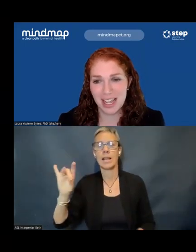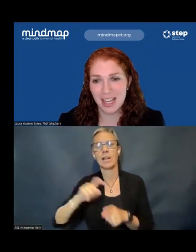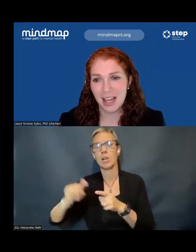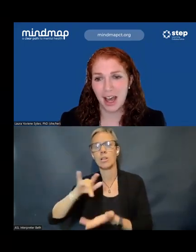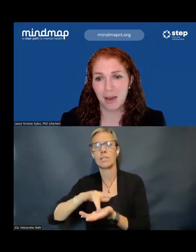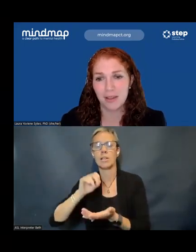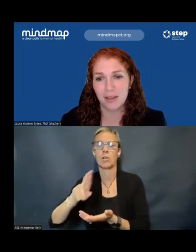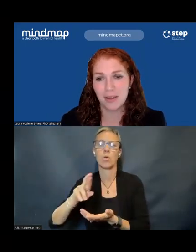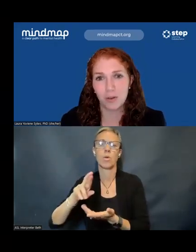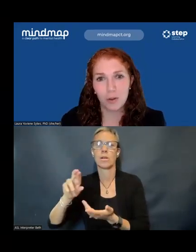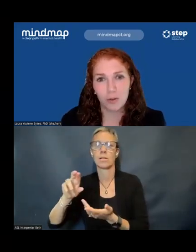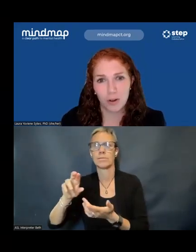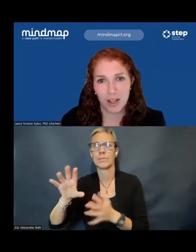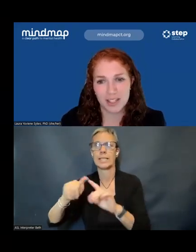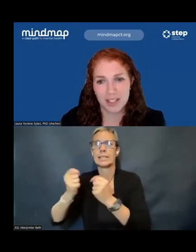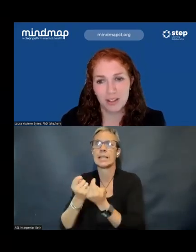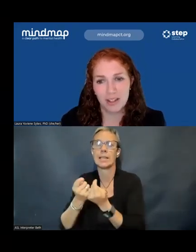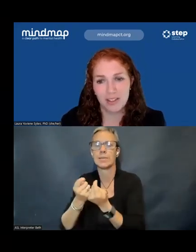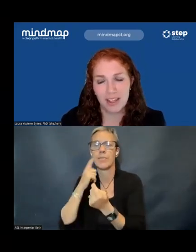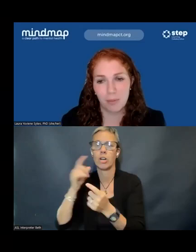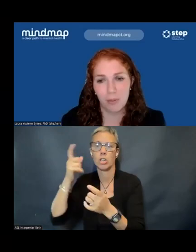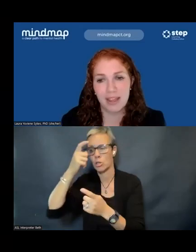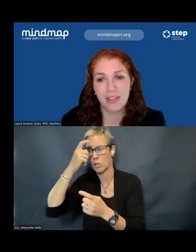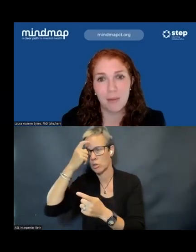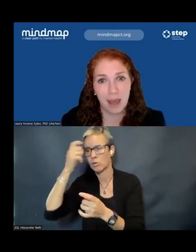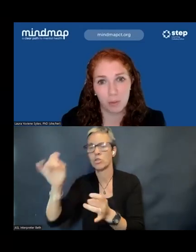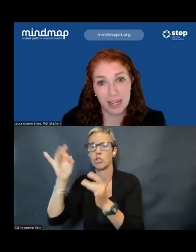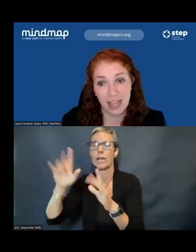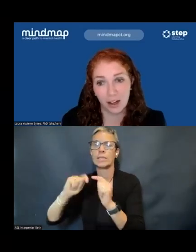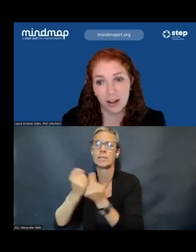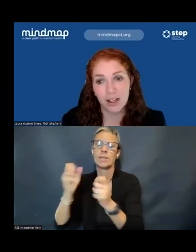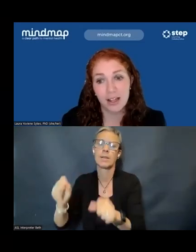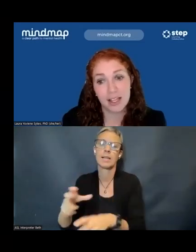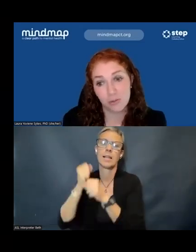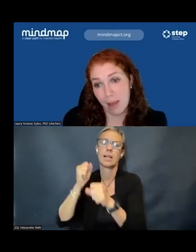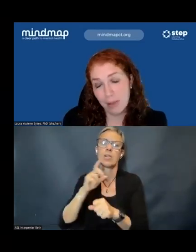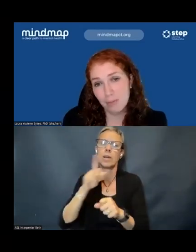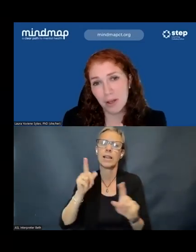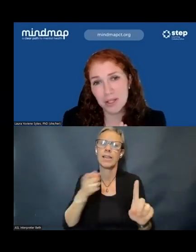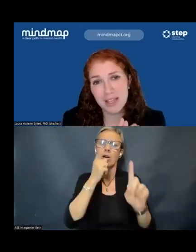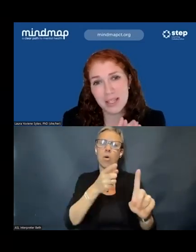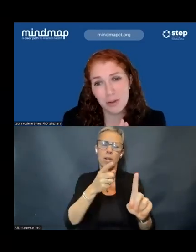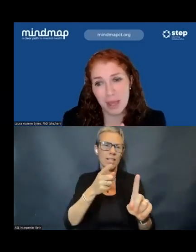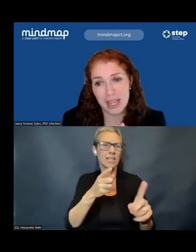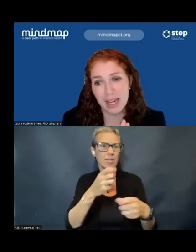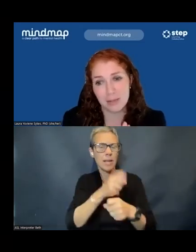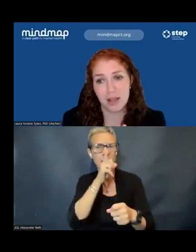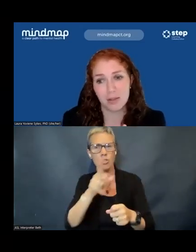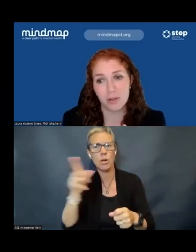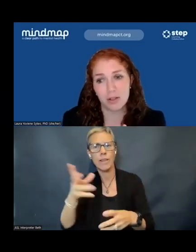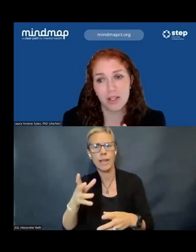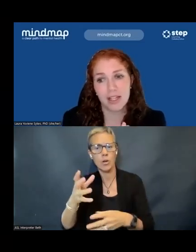can take. The goal for us is really thinking about making that pathway to care as rapid, but also as humane